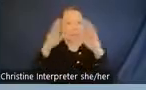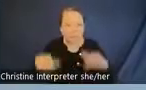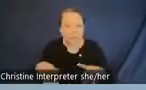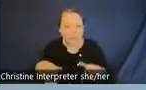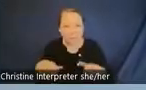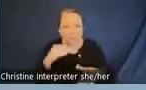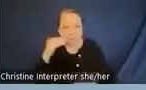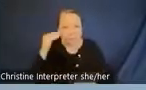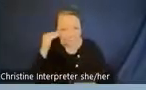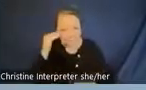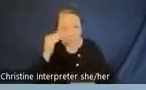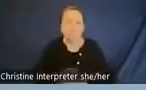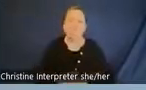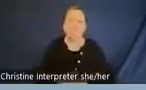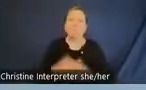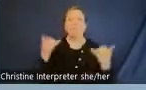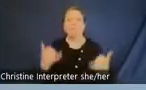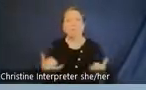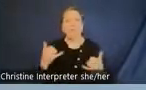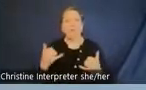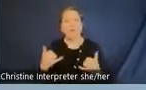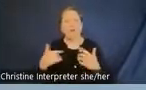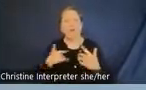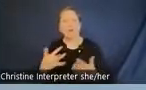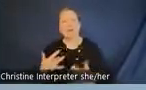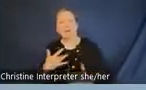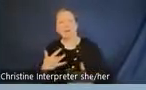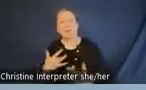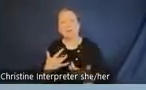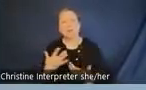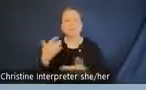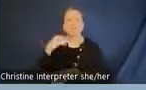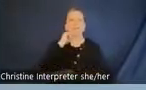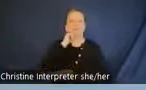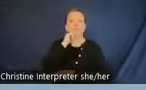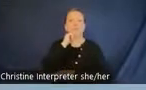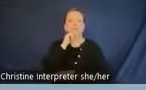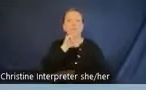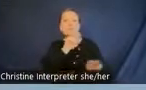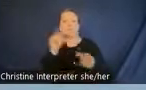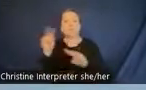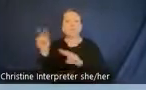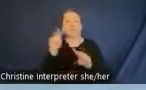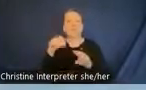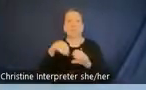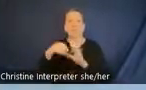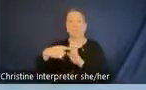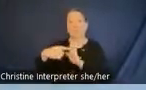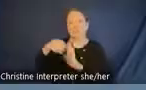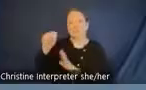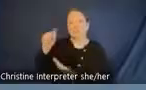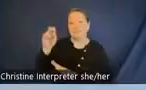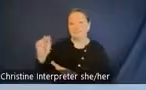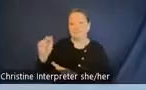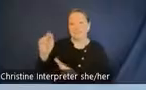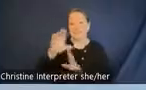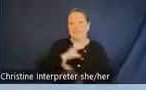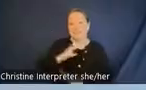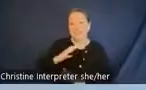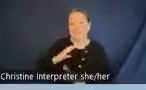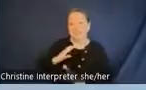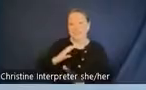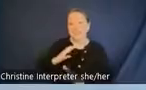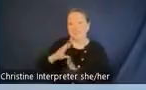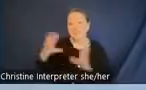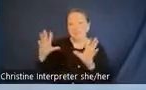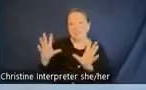year, I spend a lot of time sitting along the wall in Representative Stevens' committee room, listening to